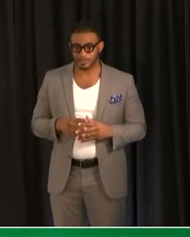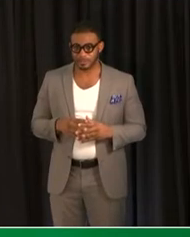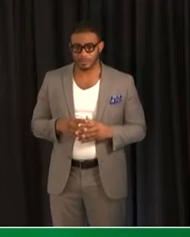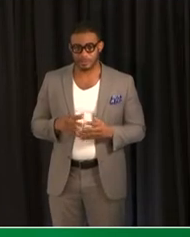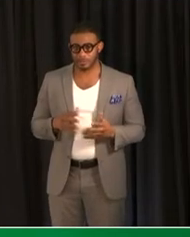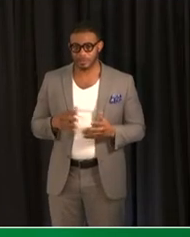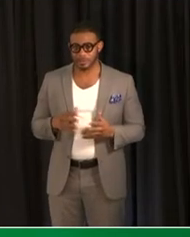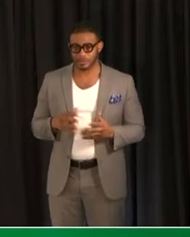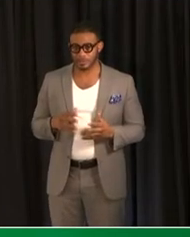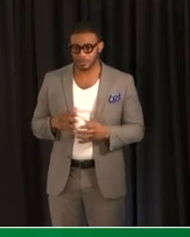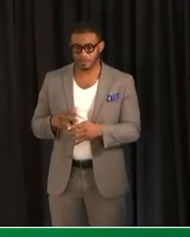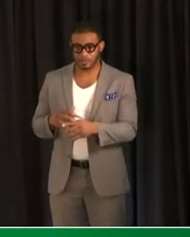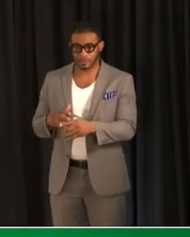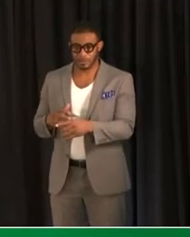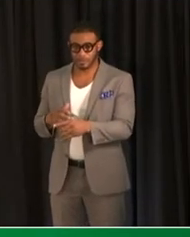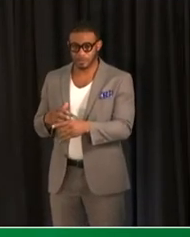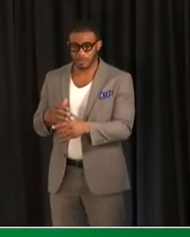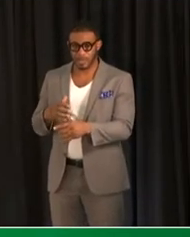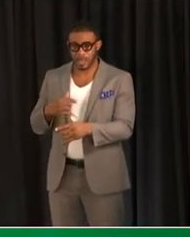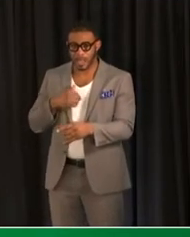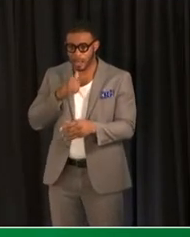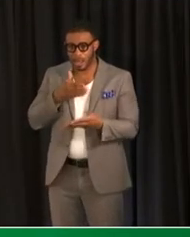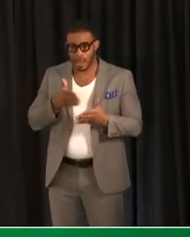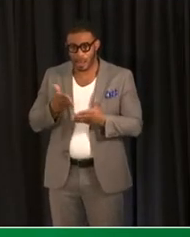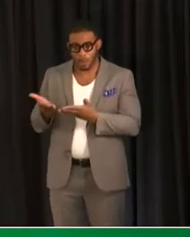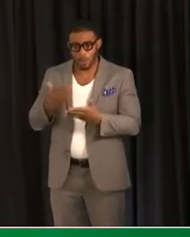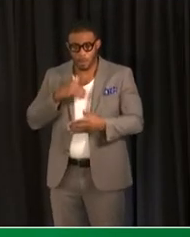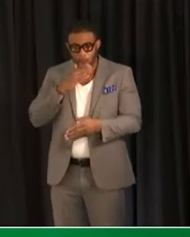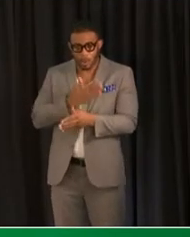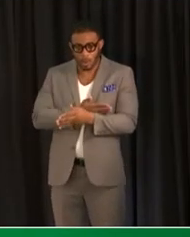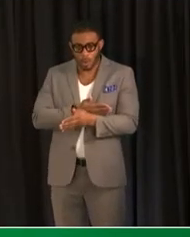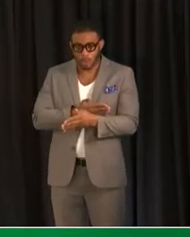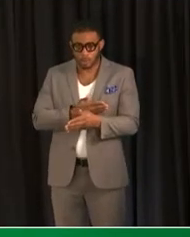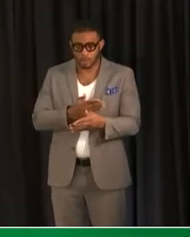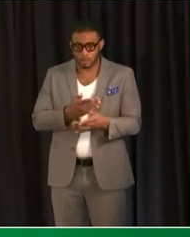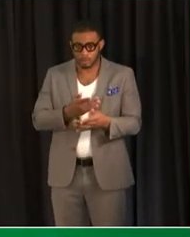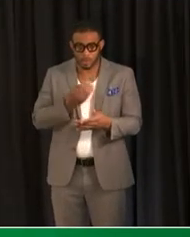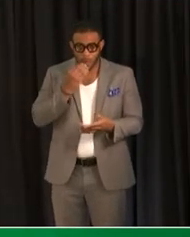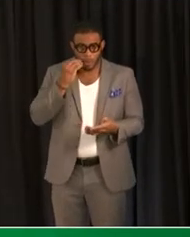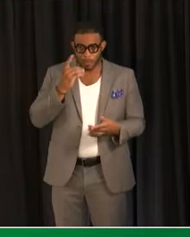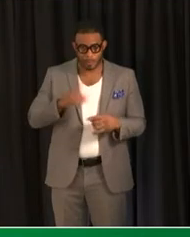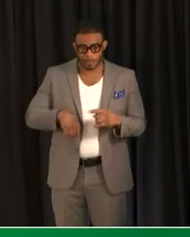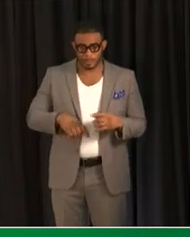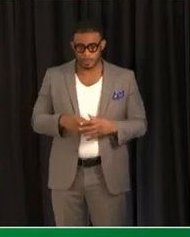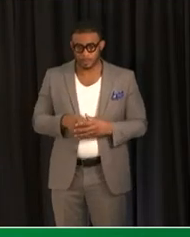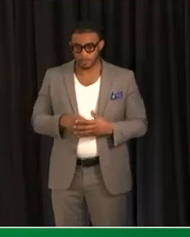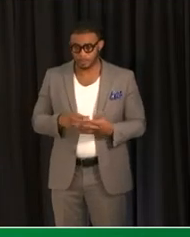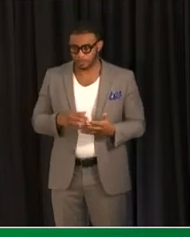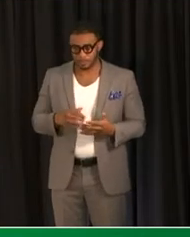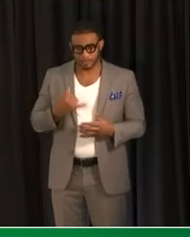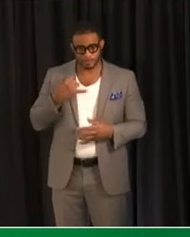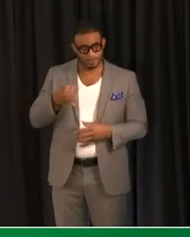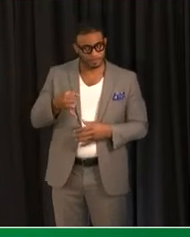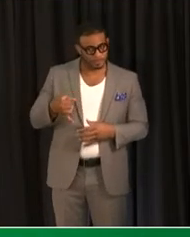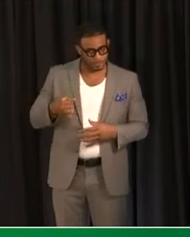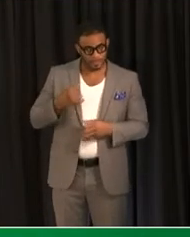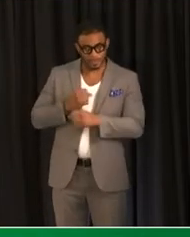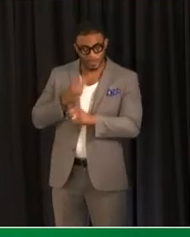casa. she would not allow for me to bring my daughter home. a la Yes, casa.